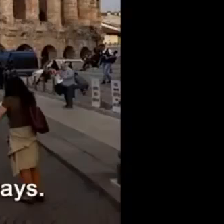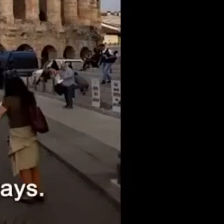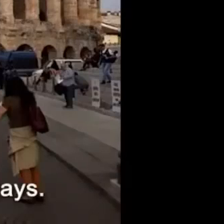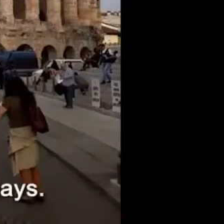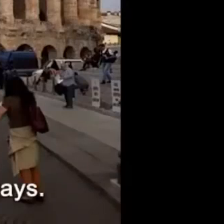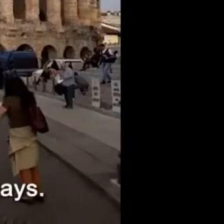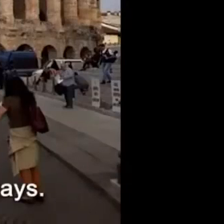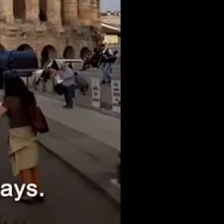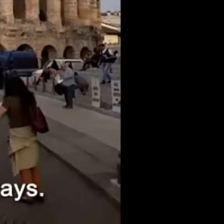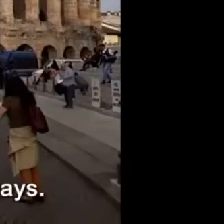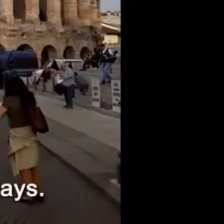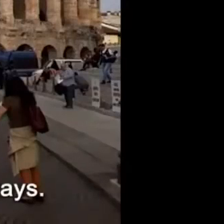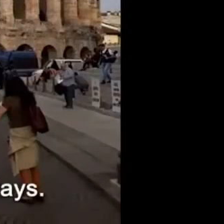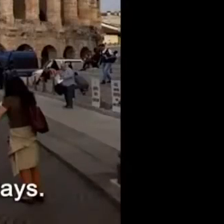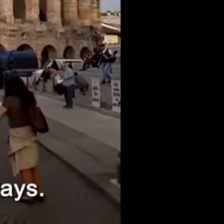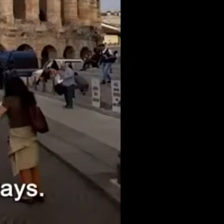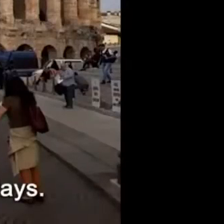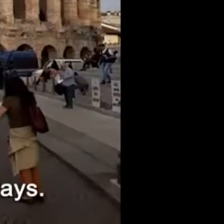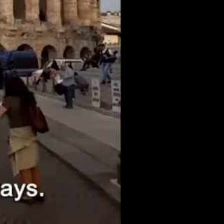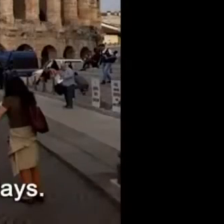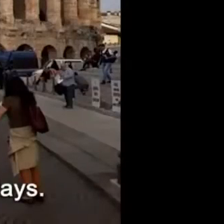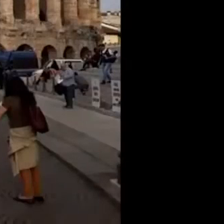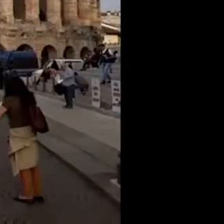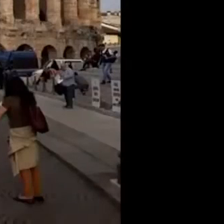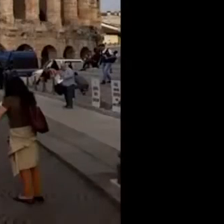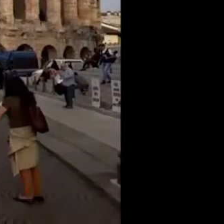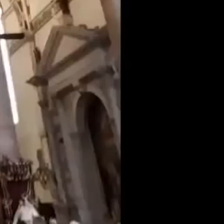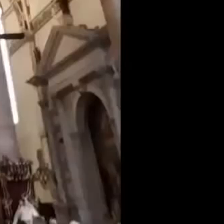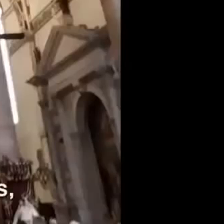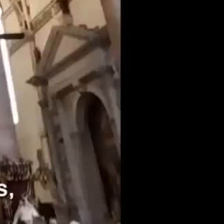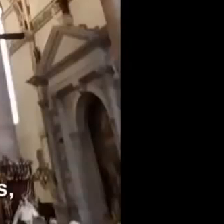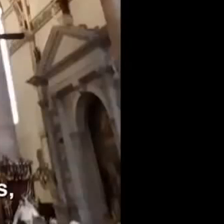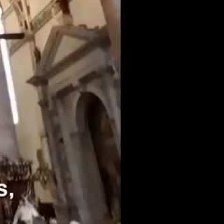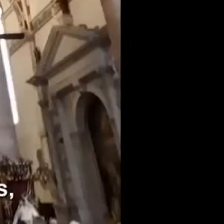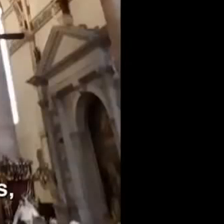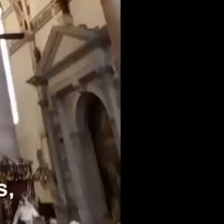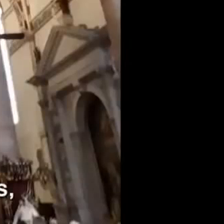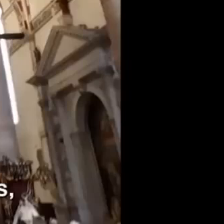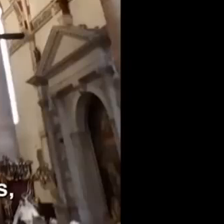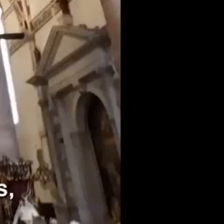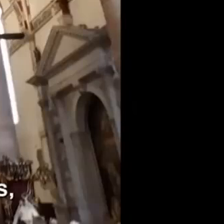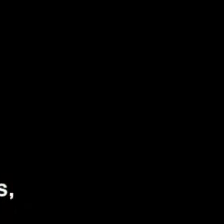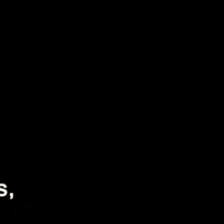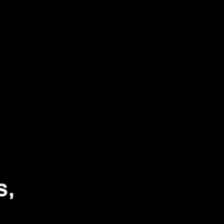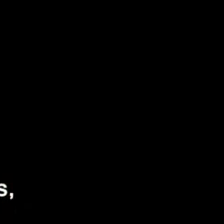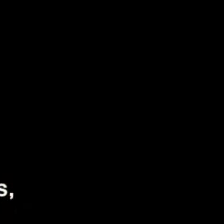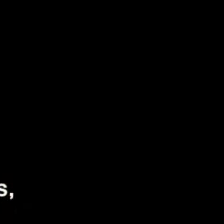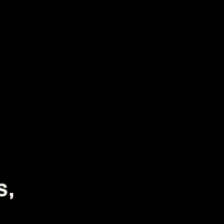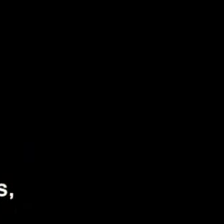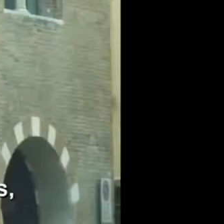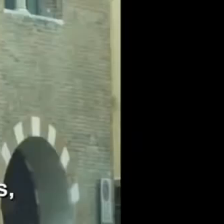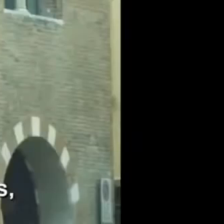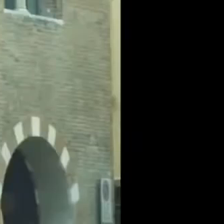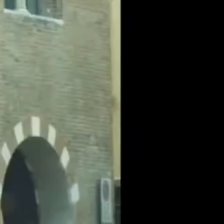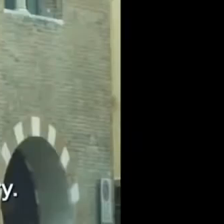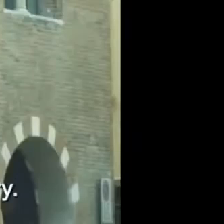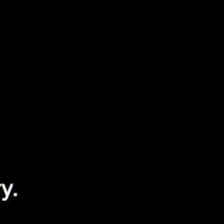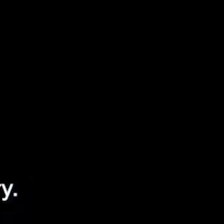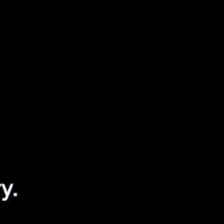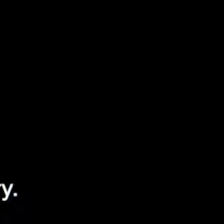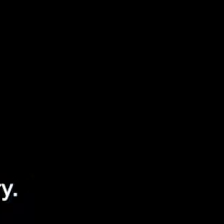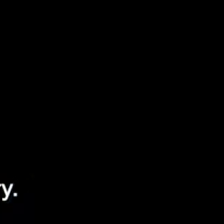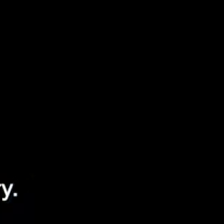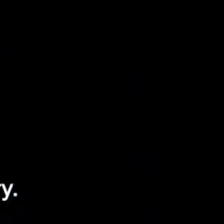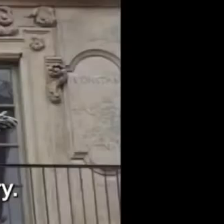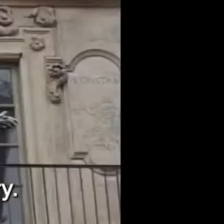fighting, but now there are concerts and theater plays. There are cathedrals and many statues, and